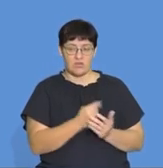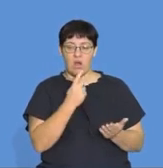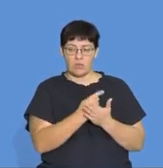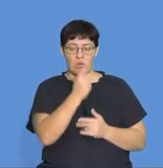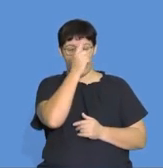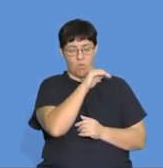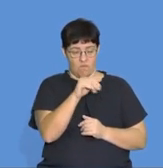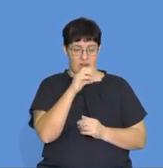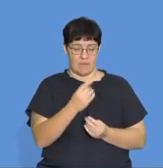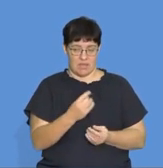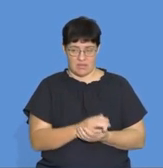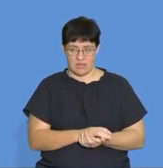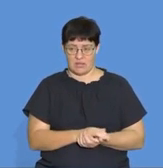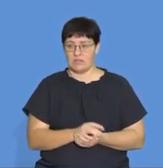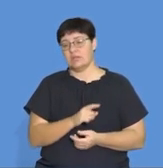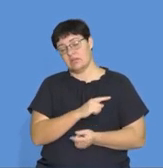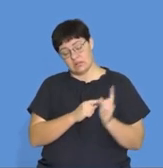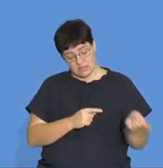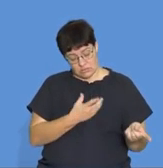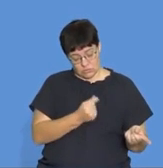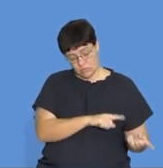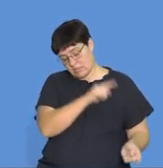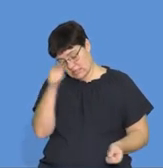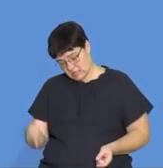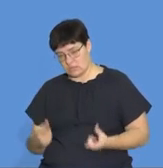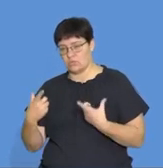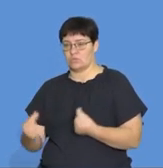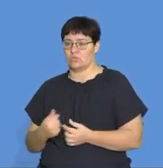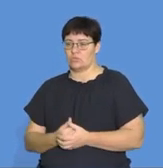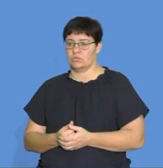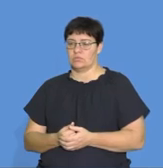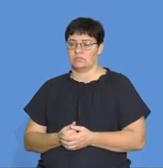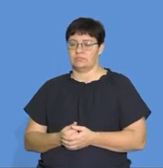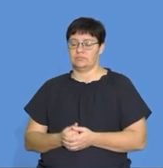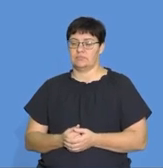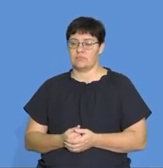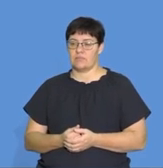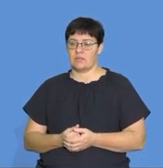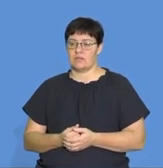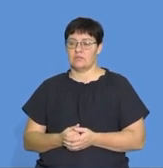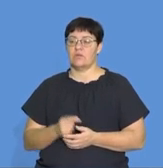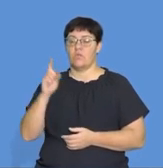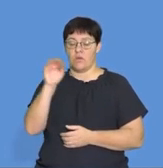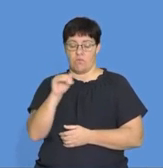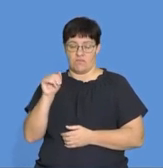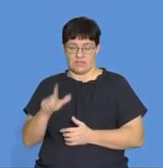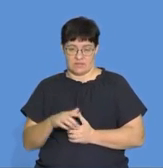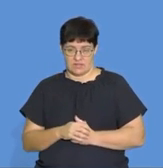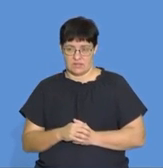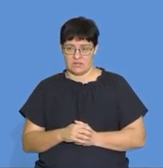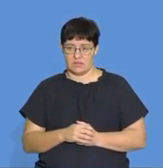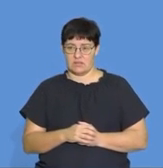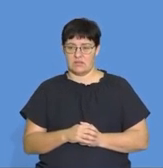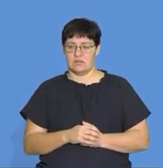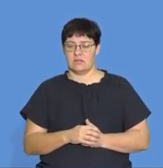number. But what you do on the left, you must also do on the right. 1 over 7. Or this is